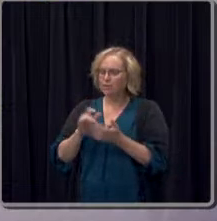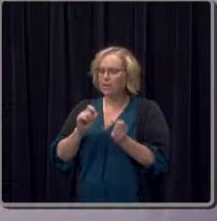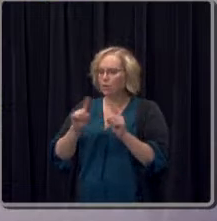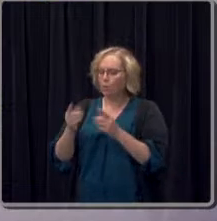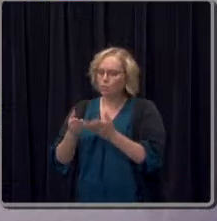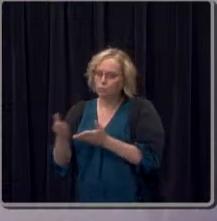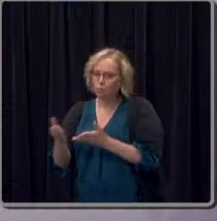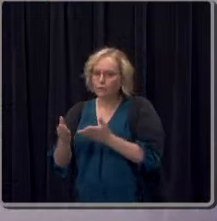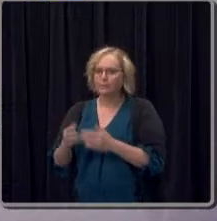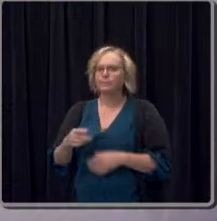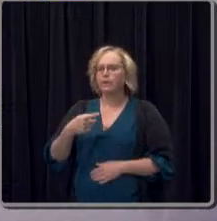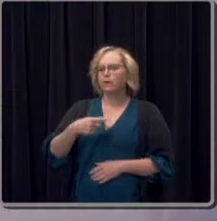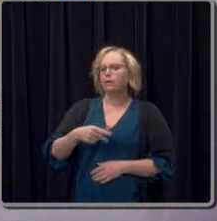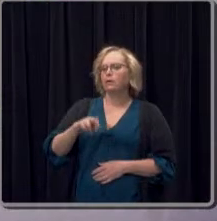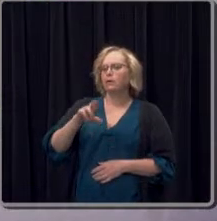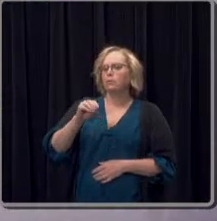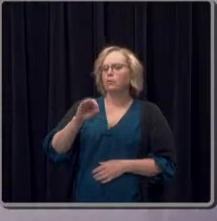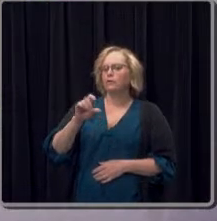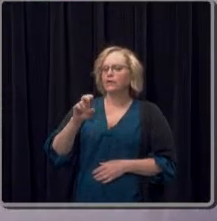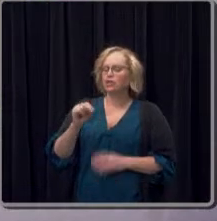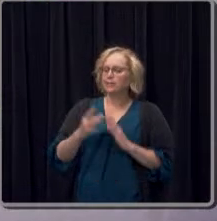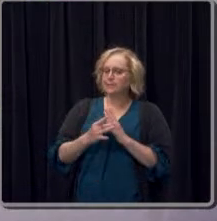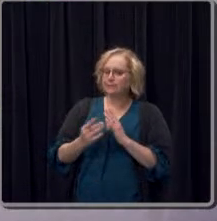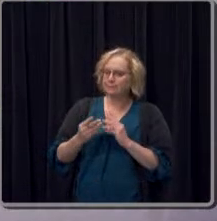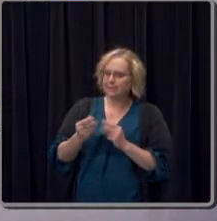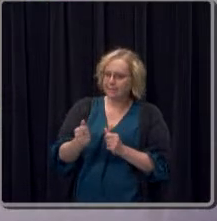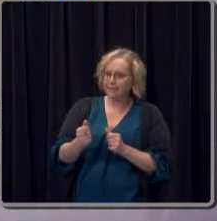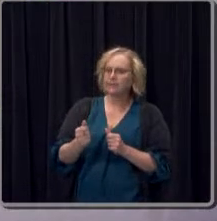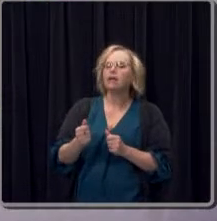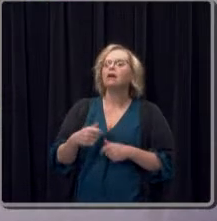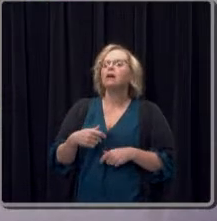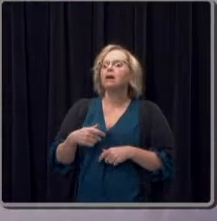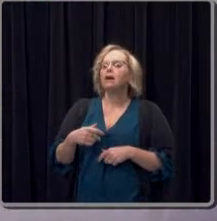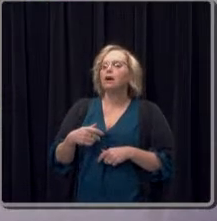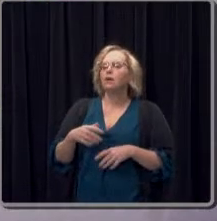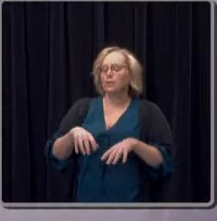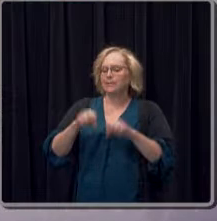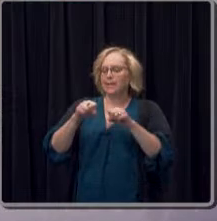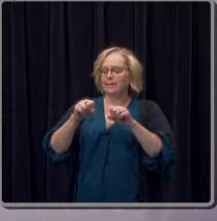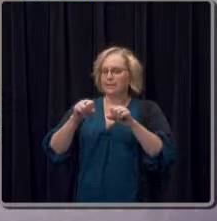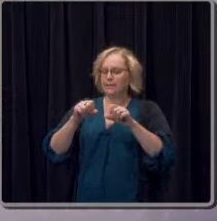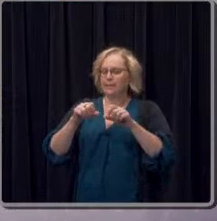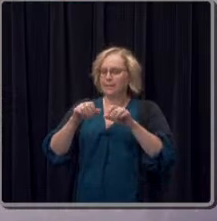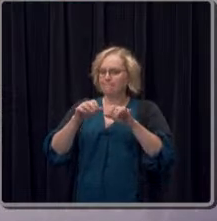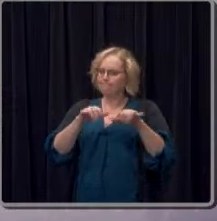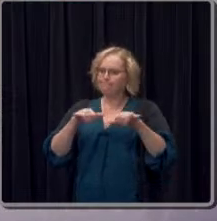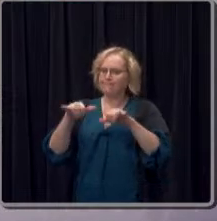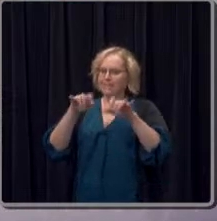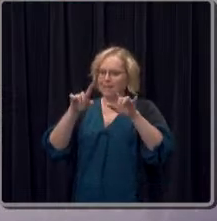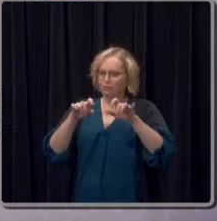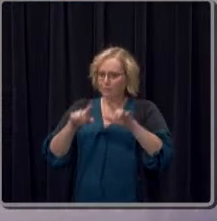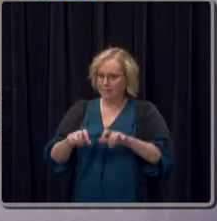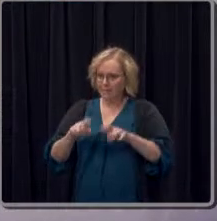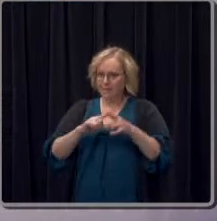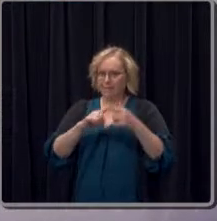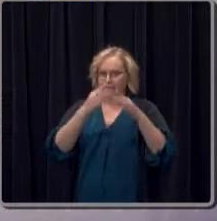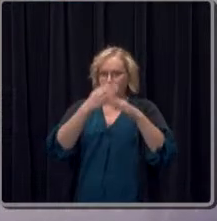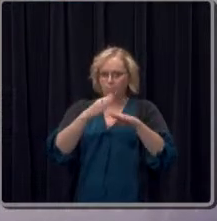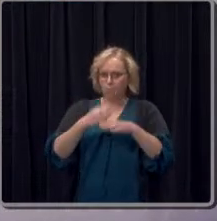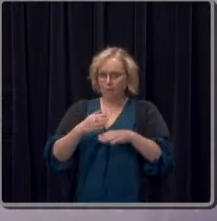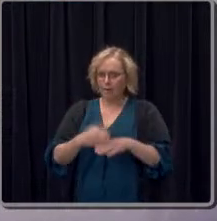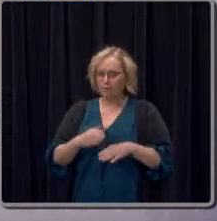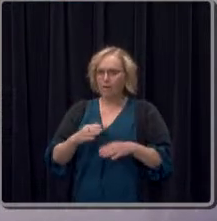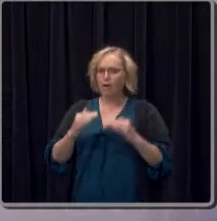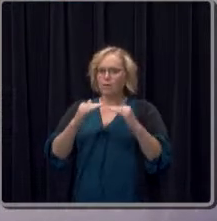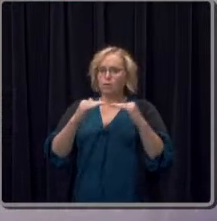Proficiency skills is something that we're really focused on, where we take like the standards and they're broken down to, so like level 3 is the grade